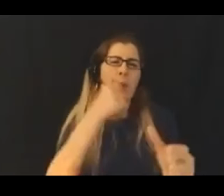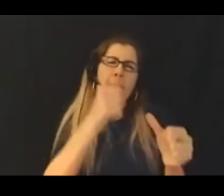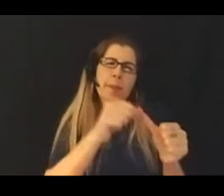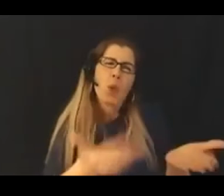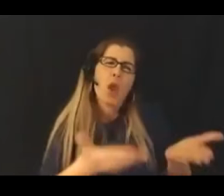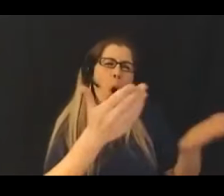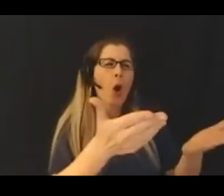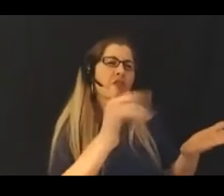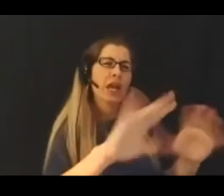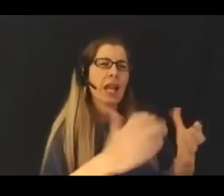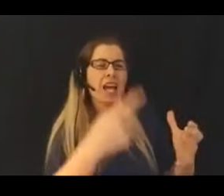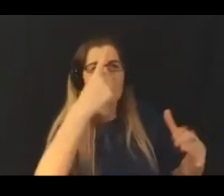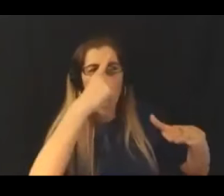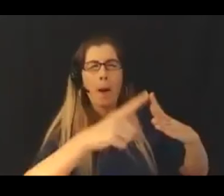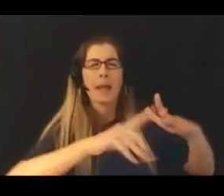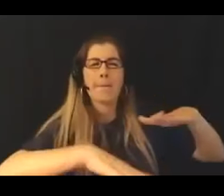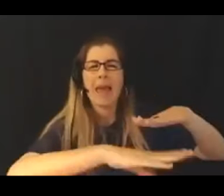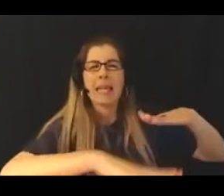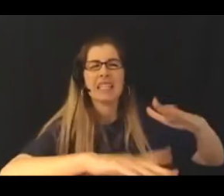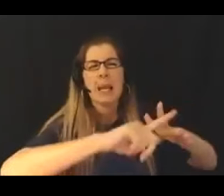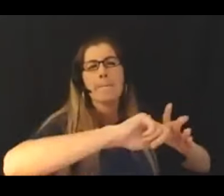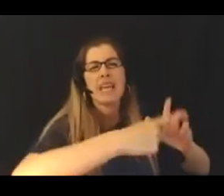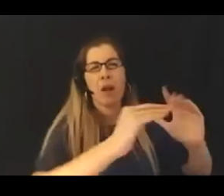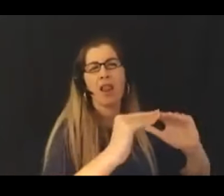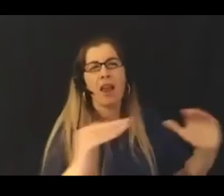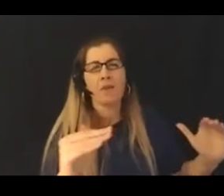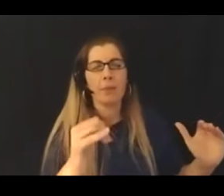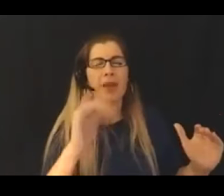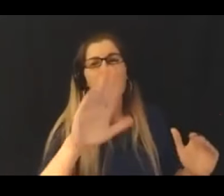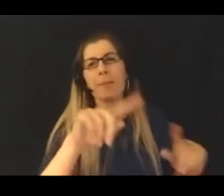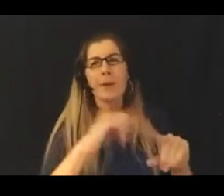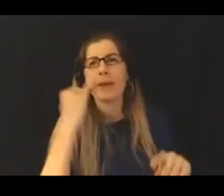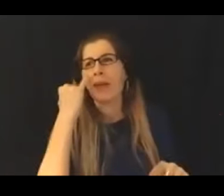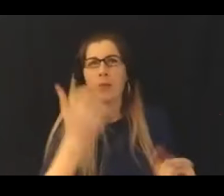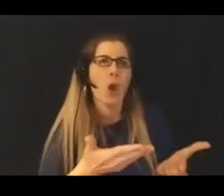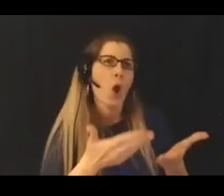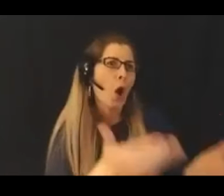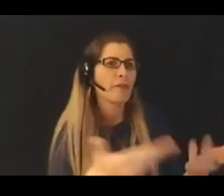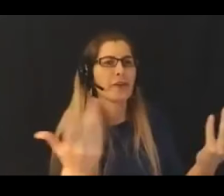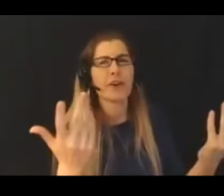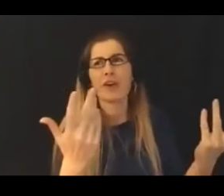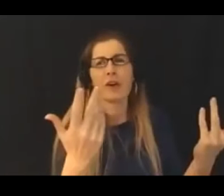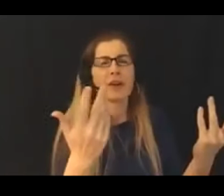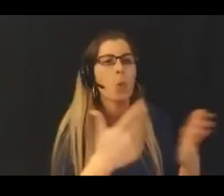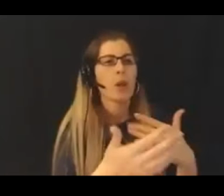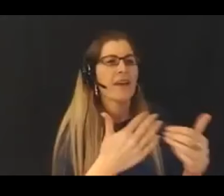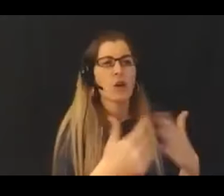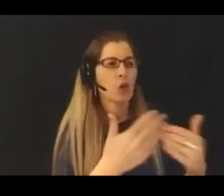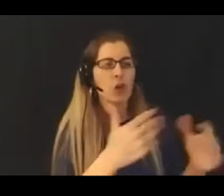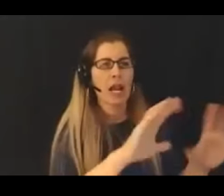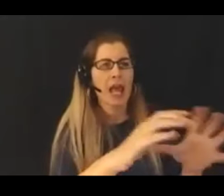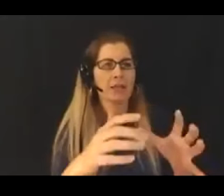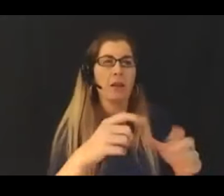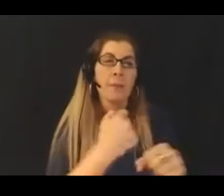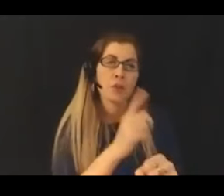beginner level, but I do have to say, like, a lot of if we were offering, a battement series or whatever it might be, that we did